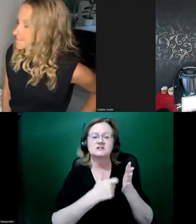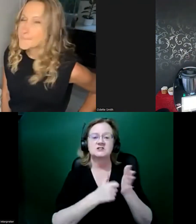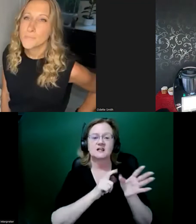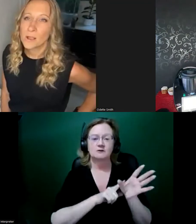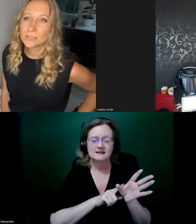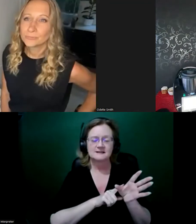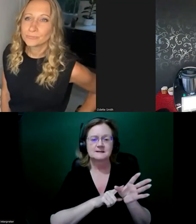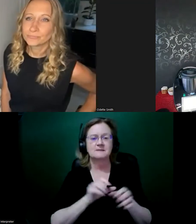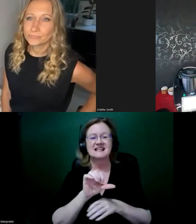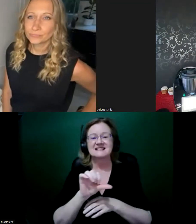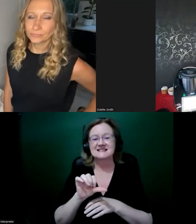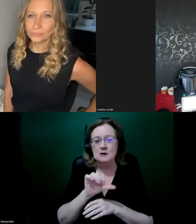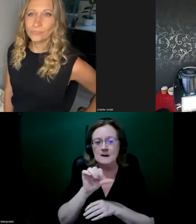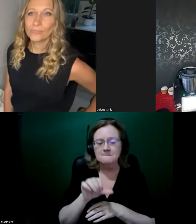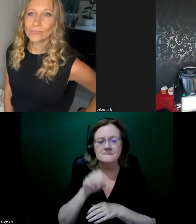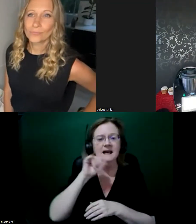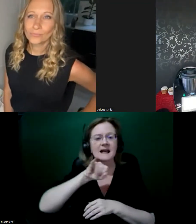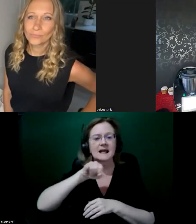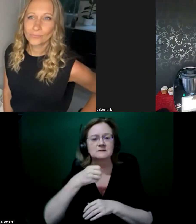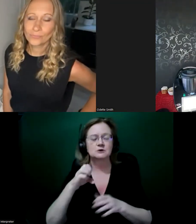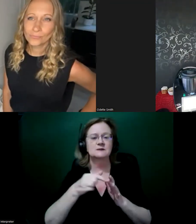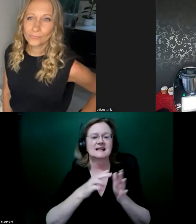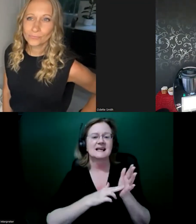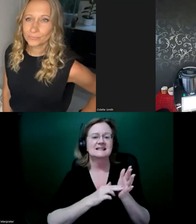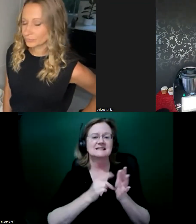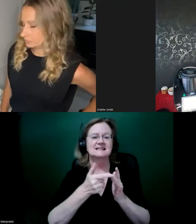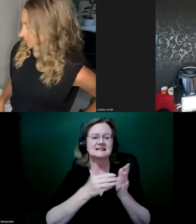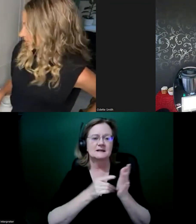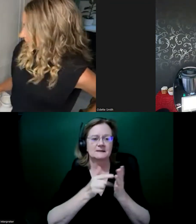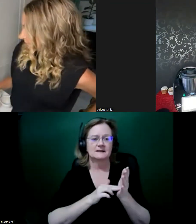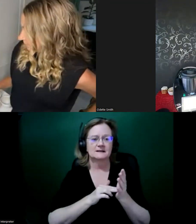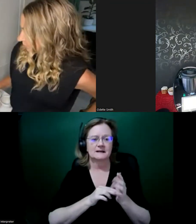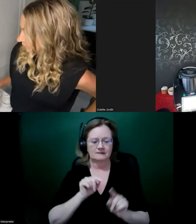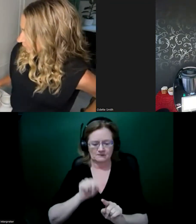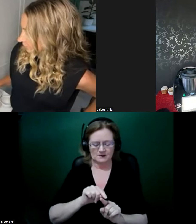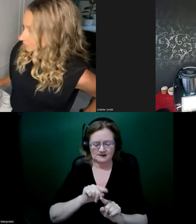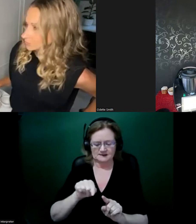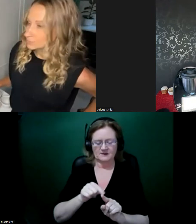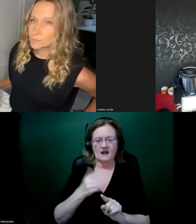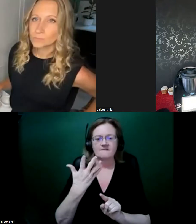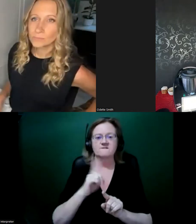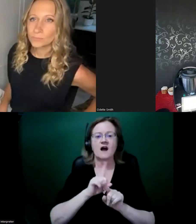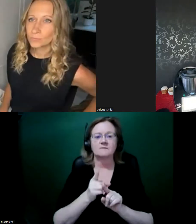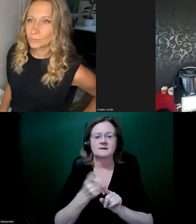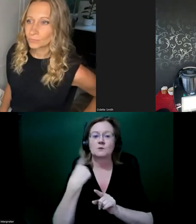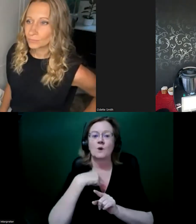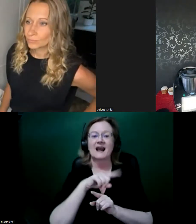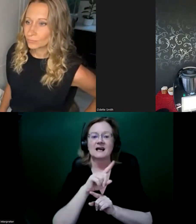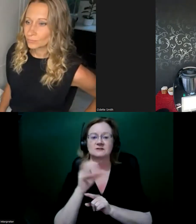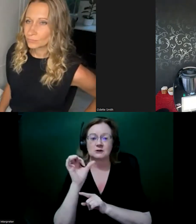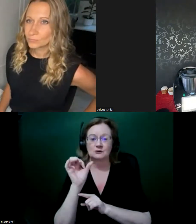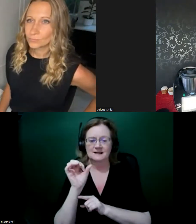some cinnamon. And then what we're going to do is press the blades again, and it brings up 5 minutes, 100 degrees, and we're just going to speed